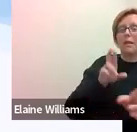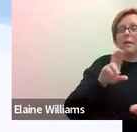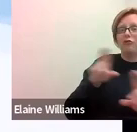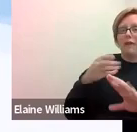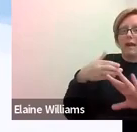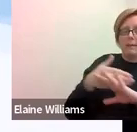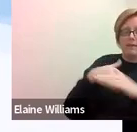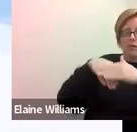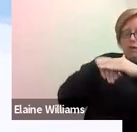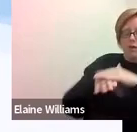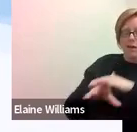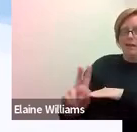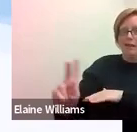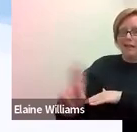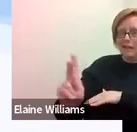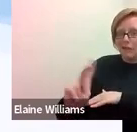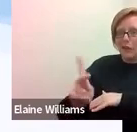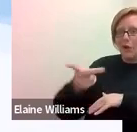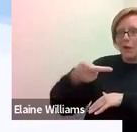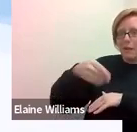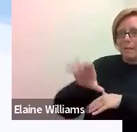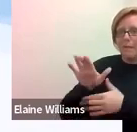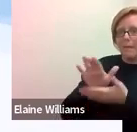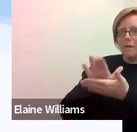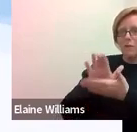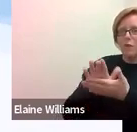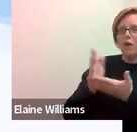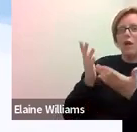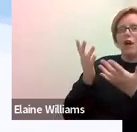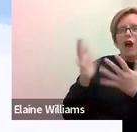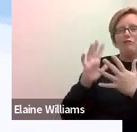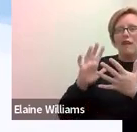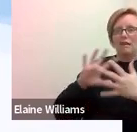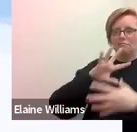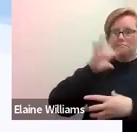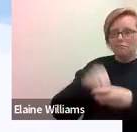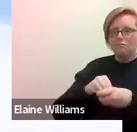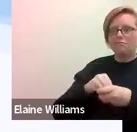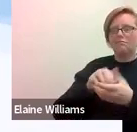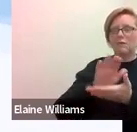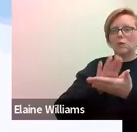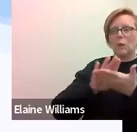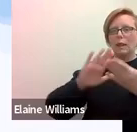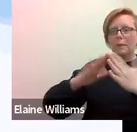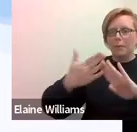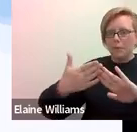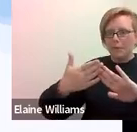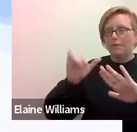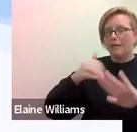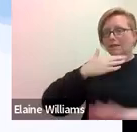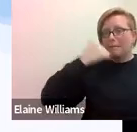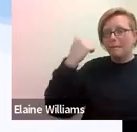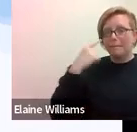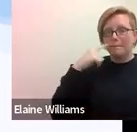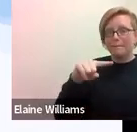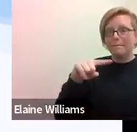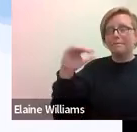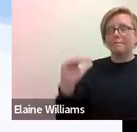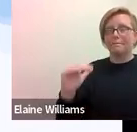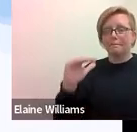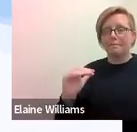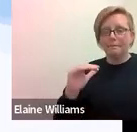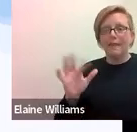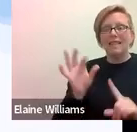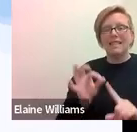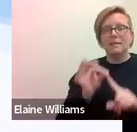into their public school, where they already are a member of the school community, is best for children, especially all of you on